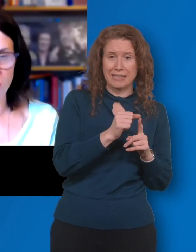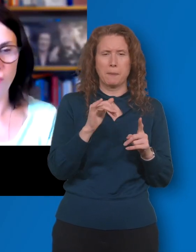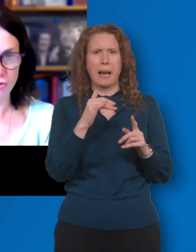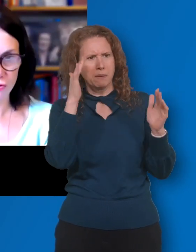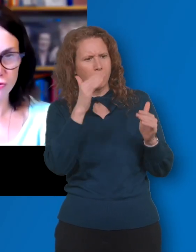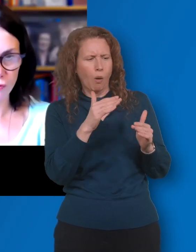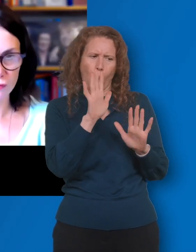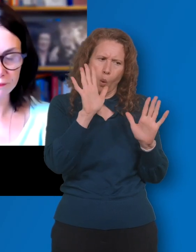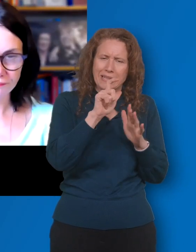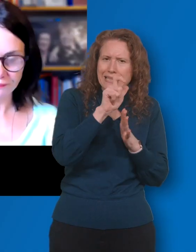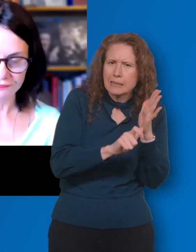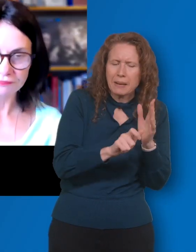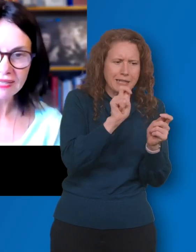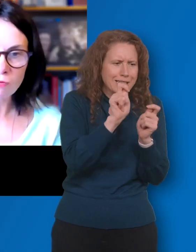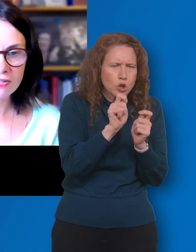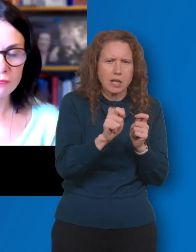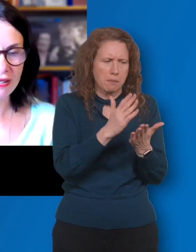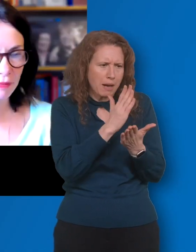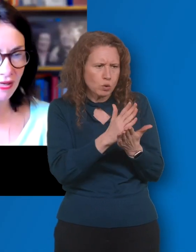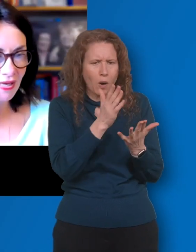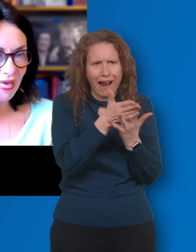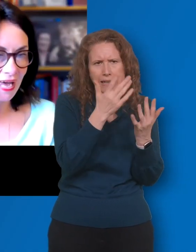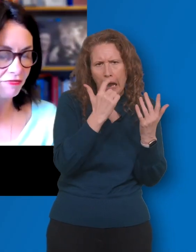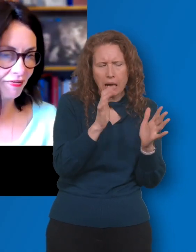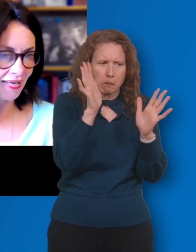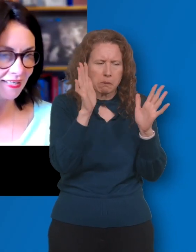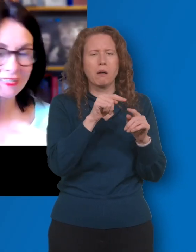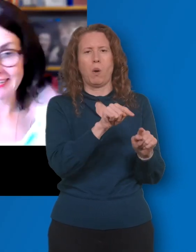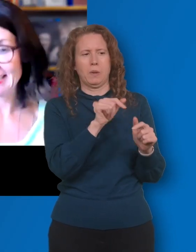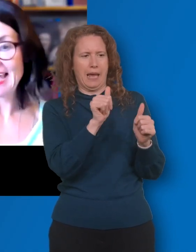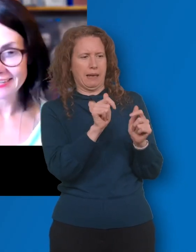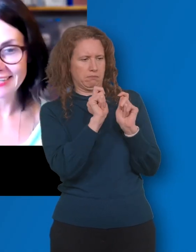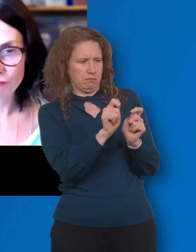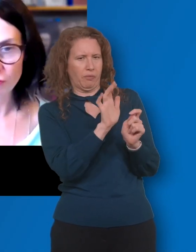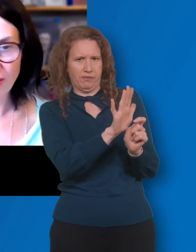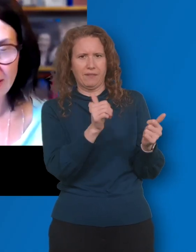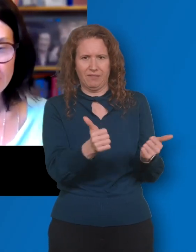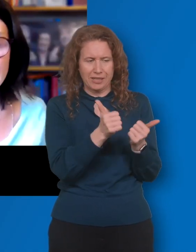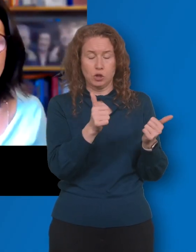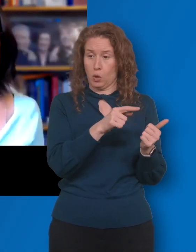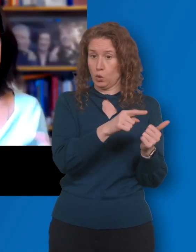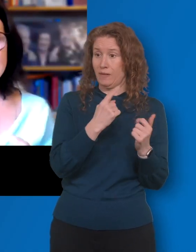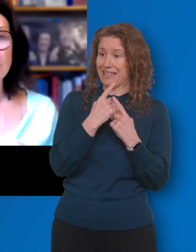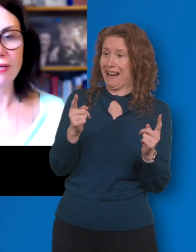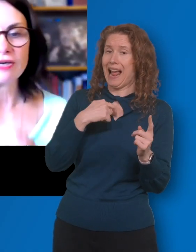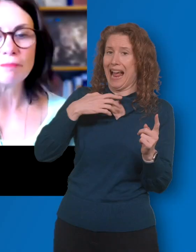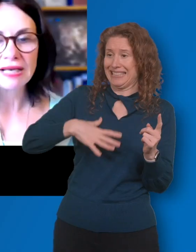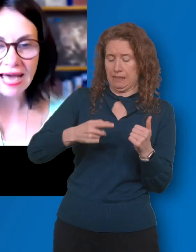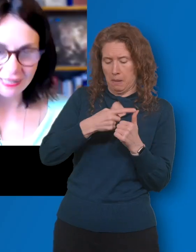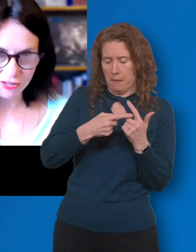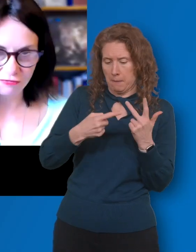adjustment. So what do you do once people have declared their requirements, but that is